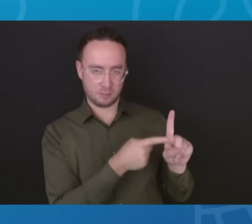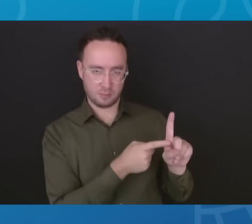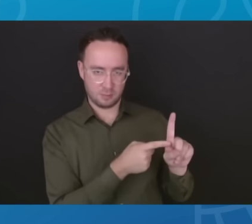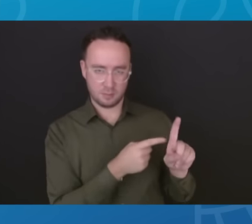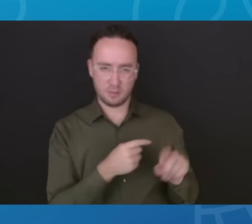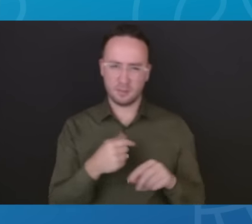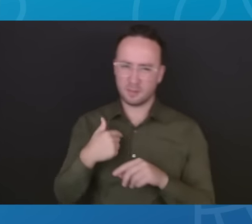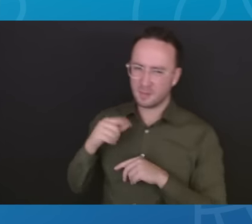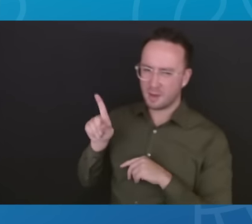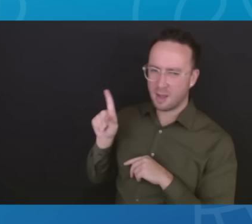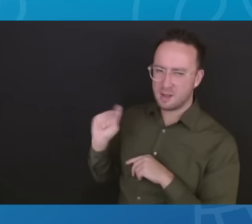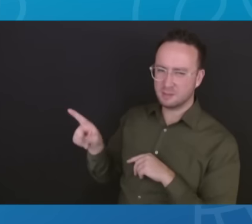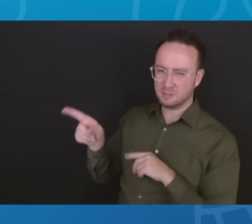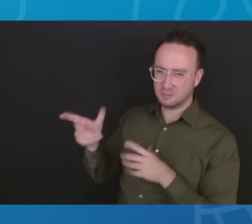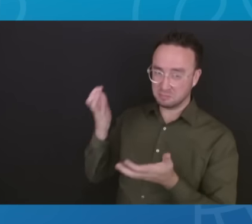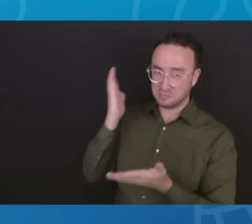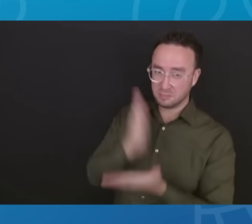and their homes,